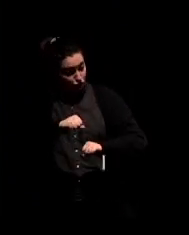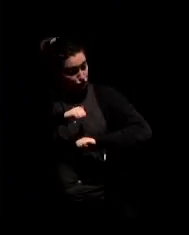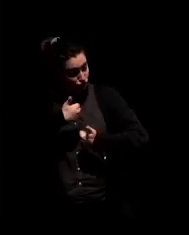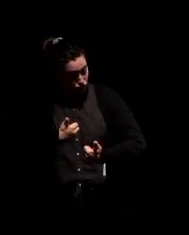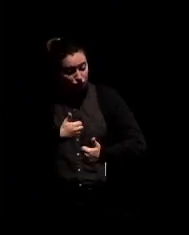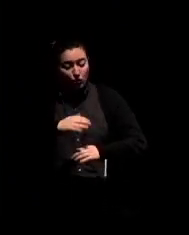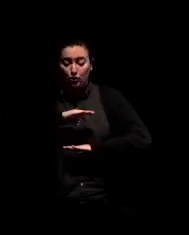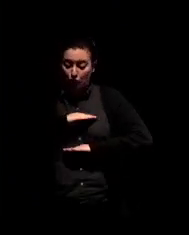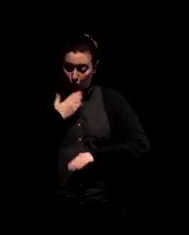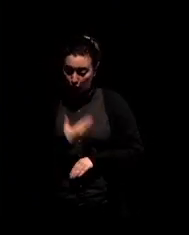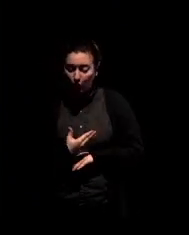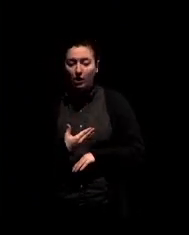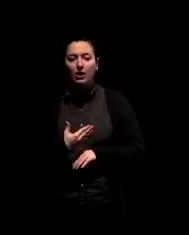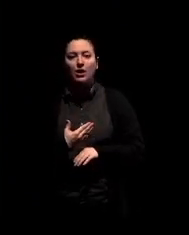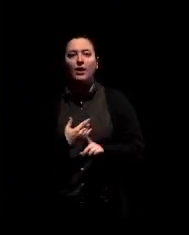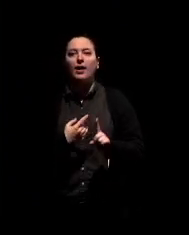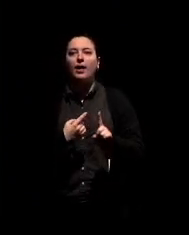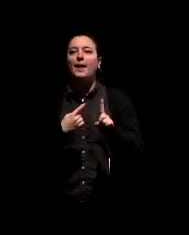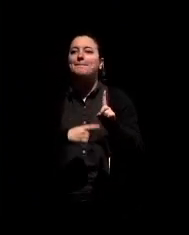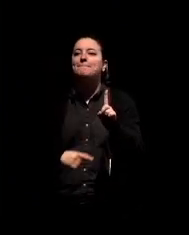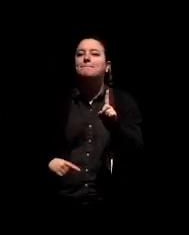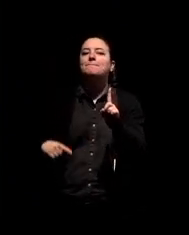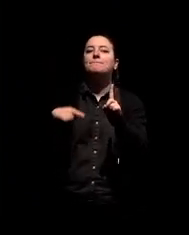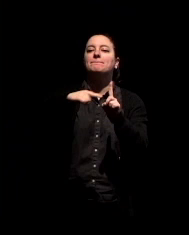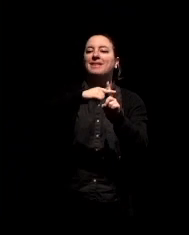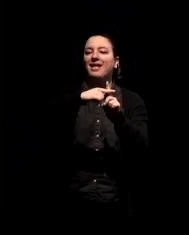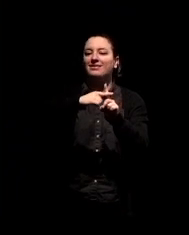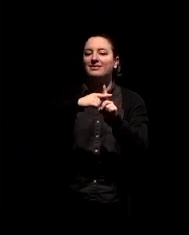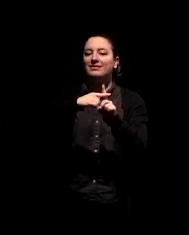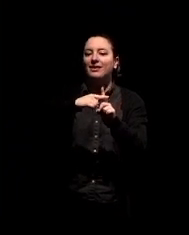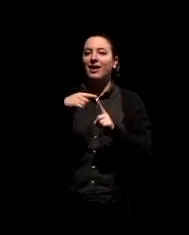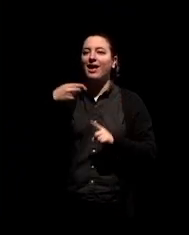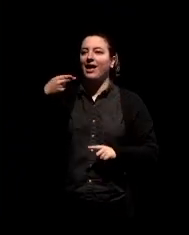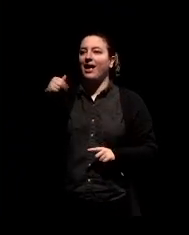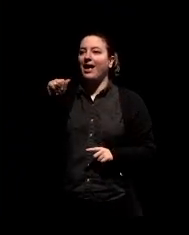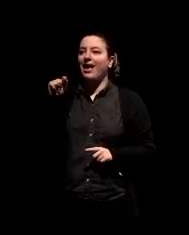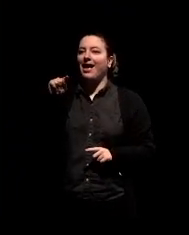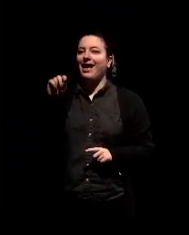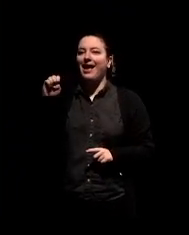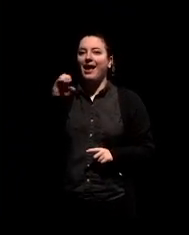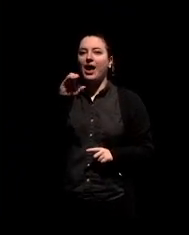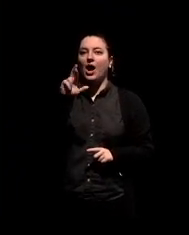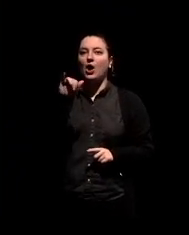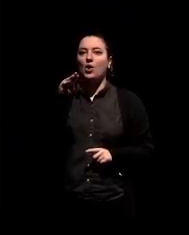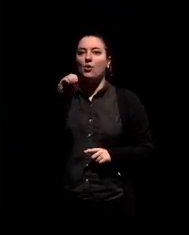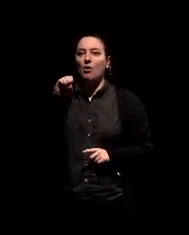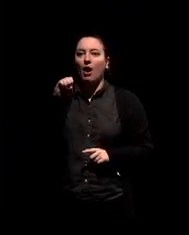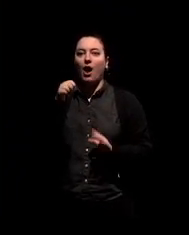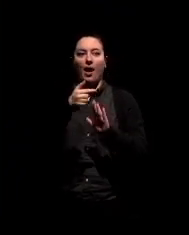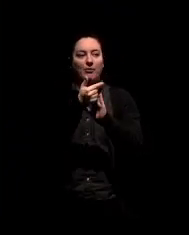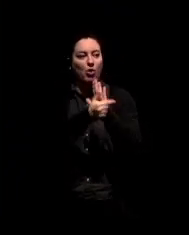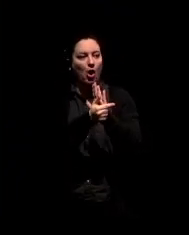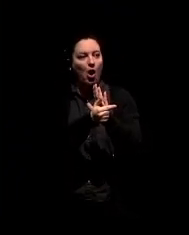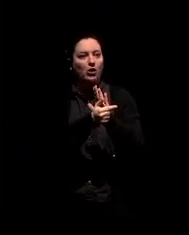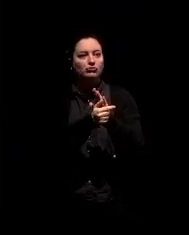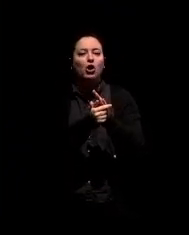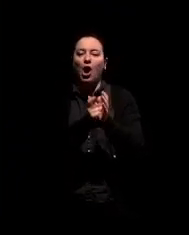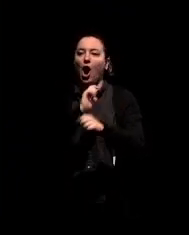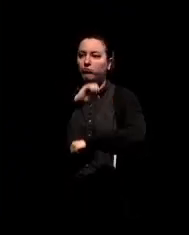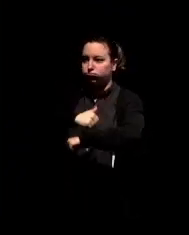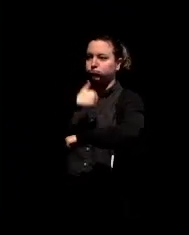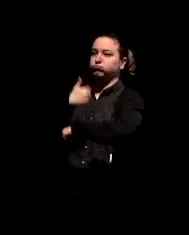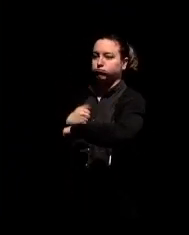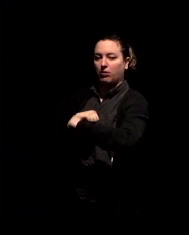to ensure that bans against LGBT hate crimes are enforced, that we have data on